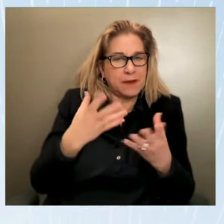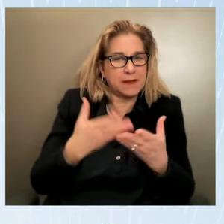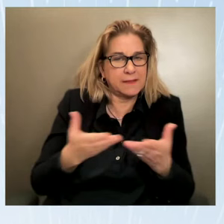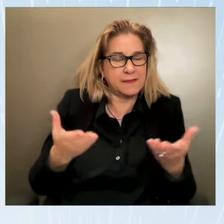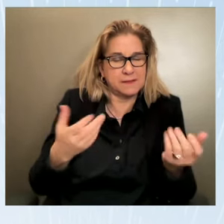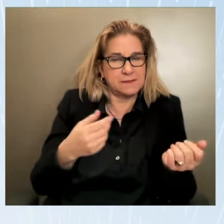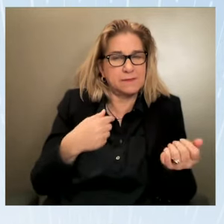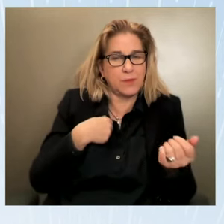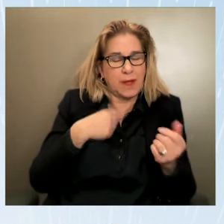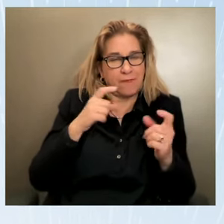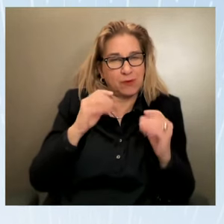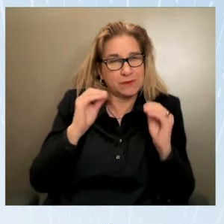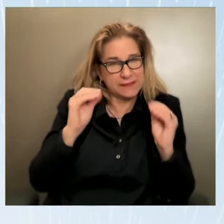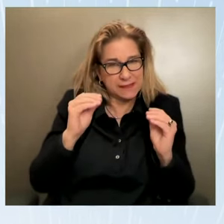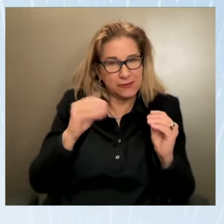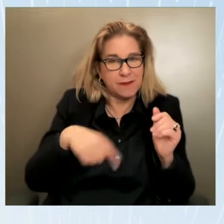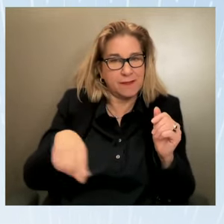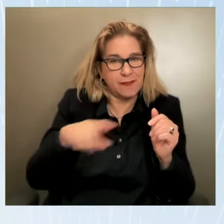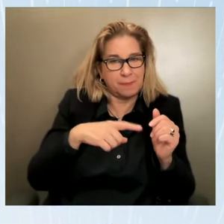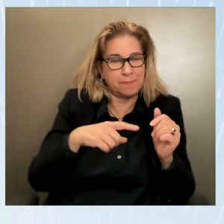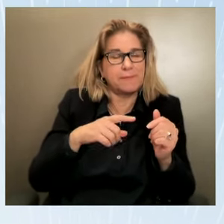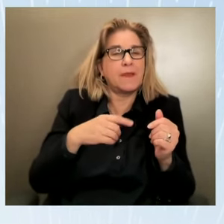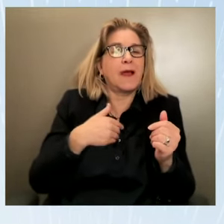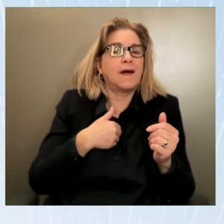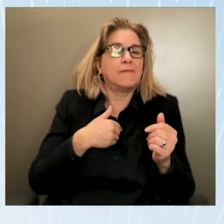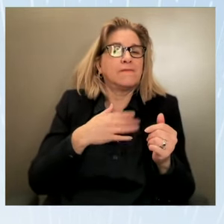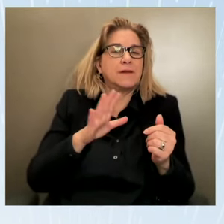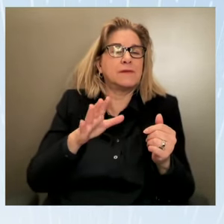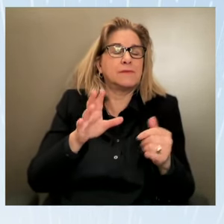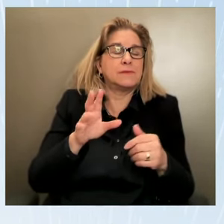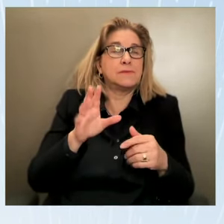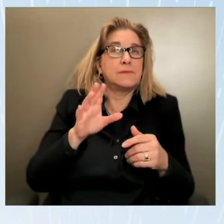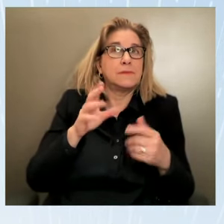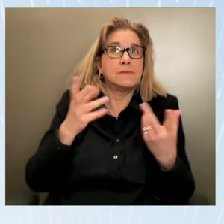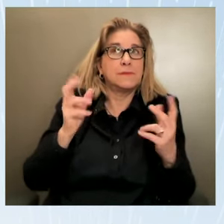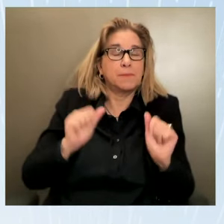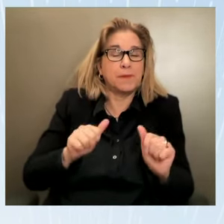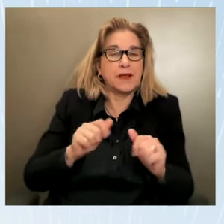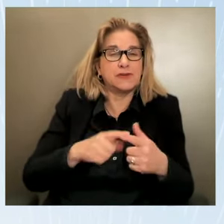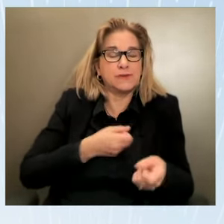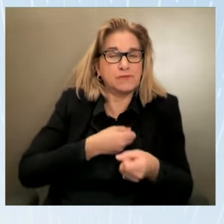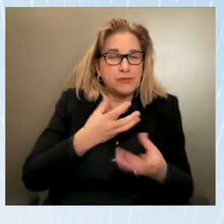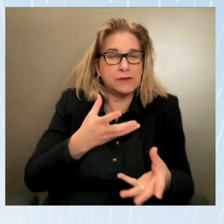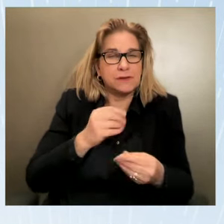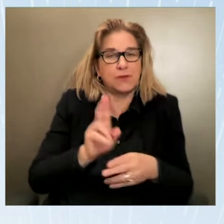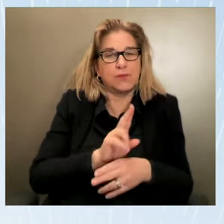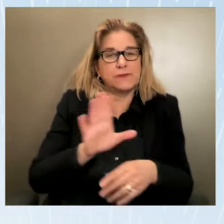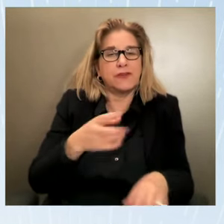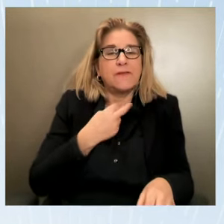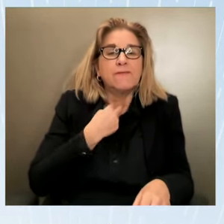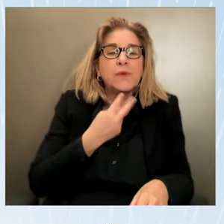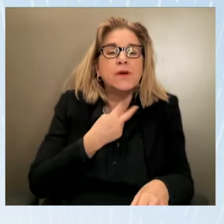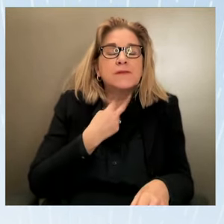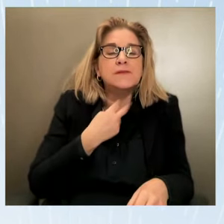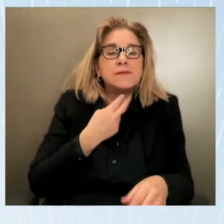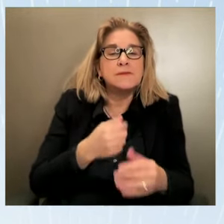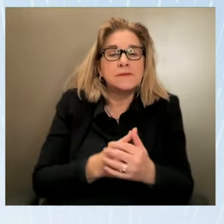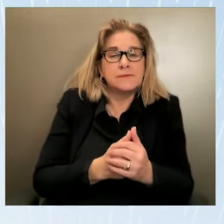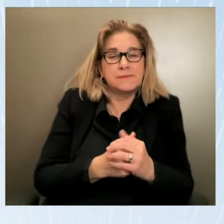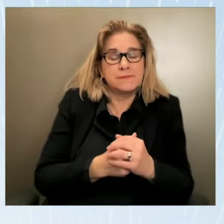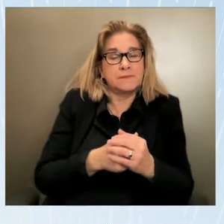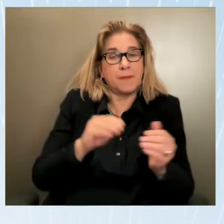to improving integration for new Americans. Over the coming year, the White House will continue to collaborate with our agency partners